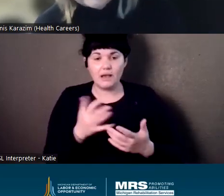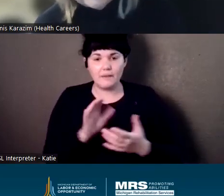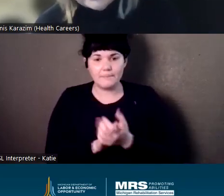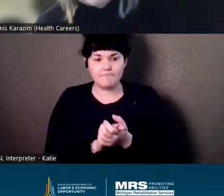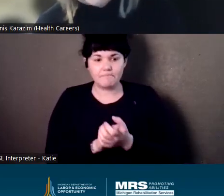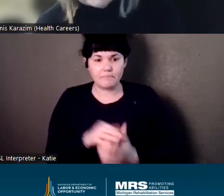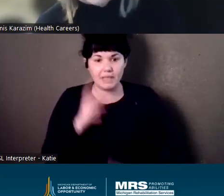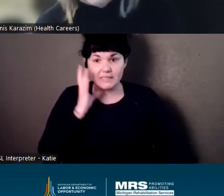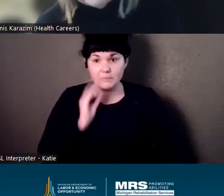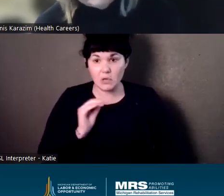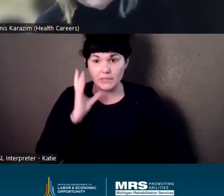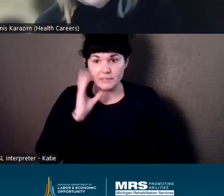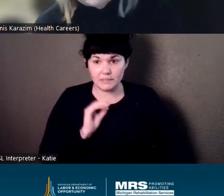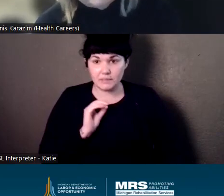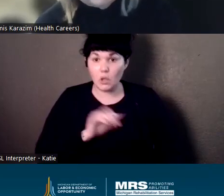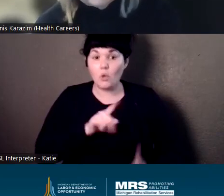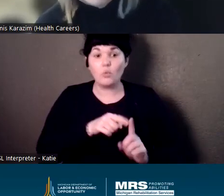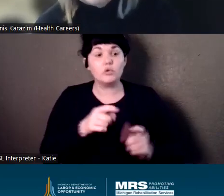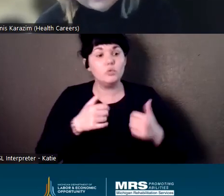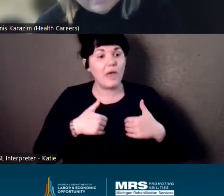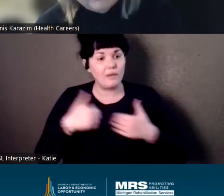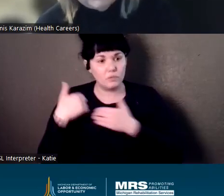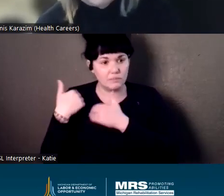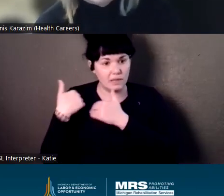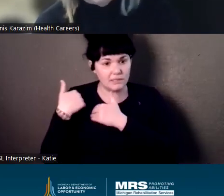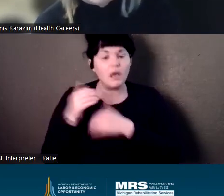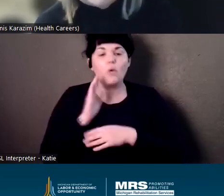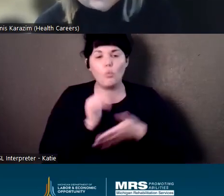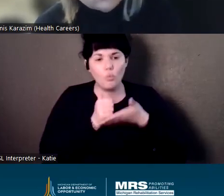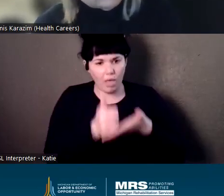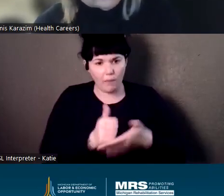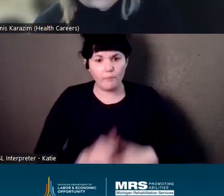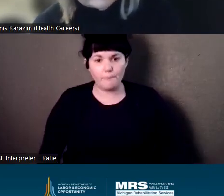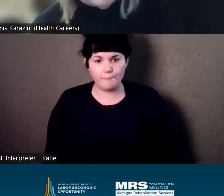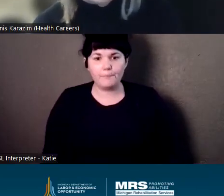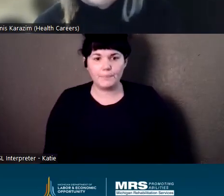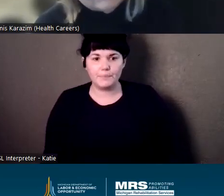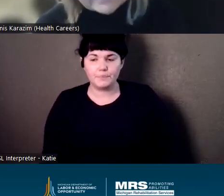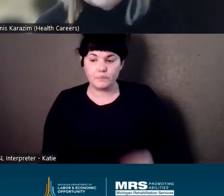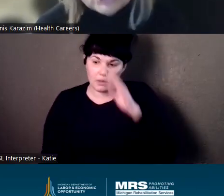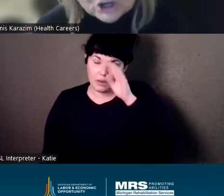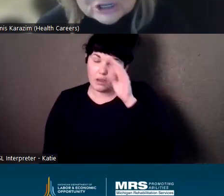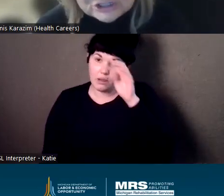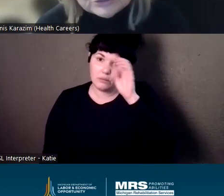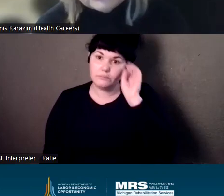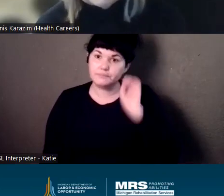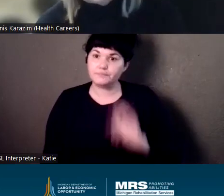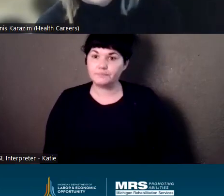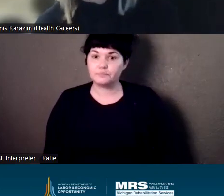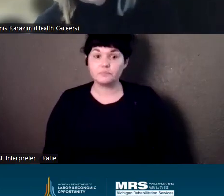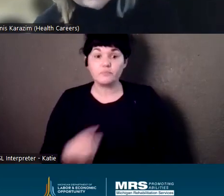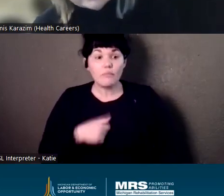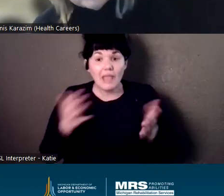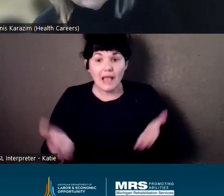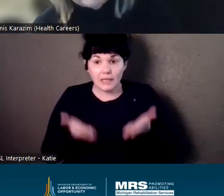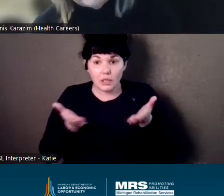experiences where you had responsibility will be helpful. I encourage you to apply